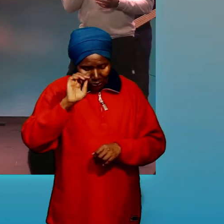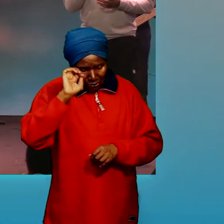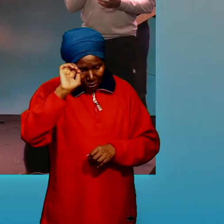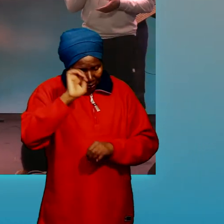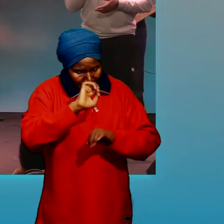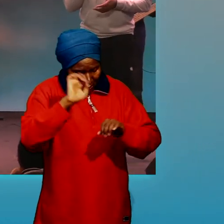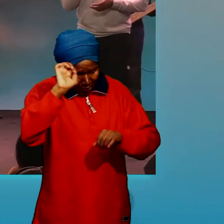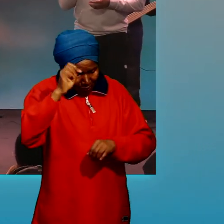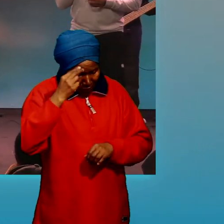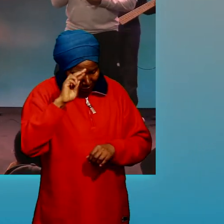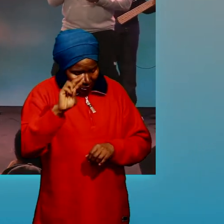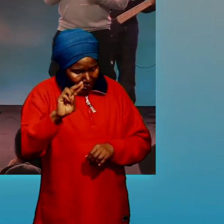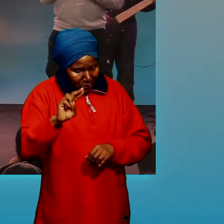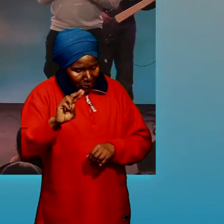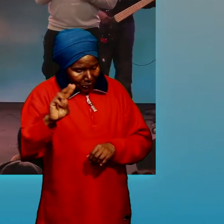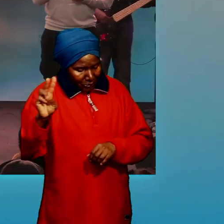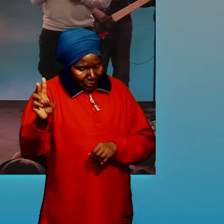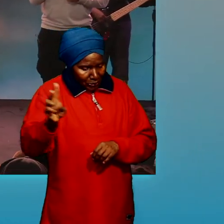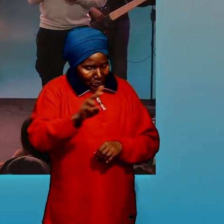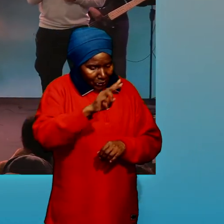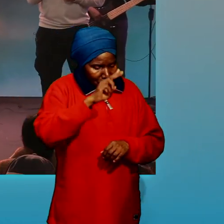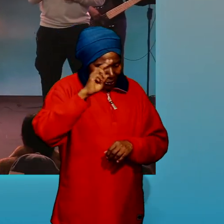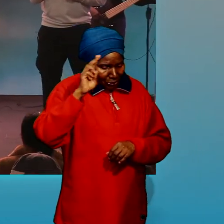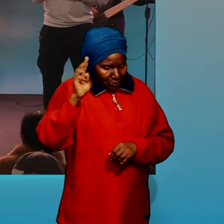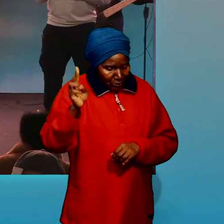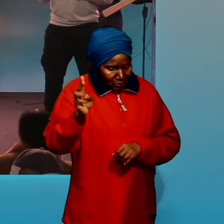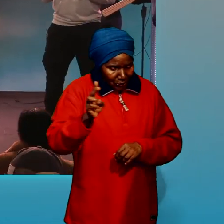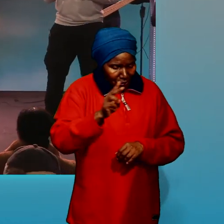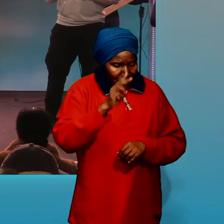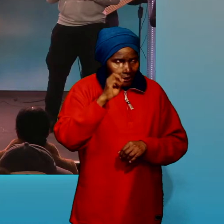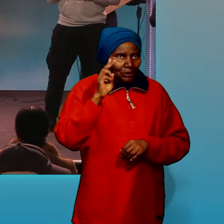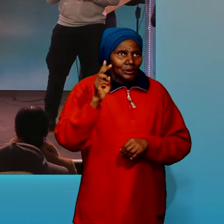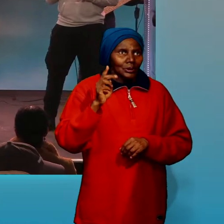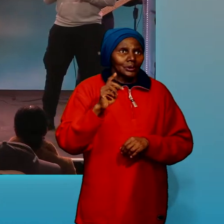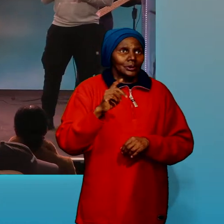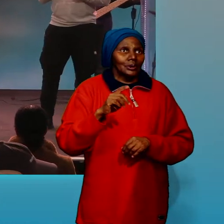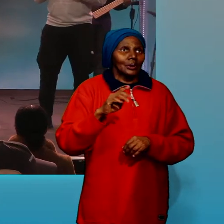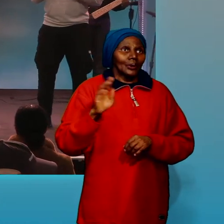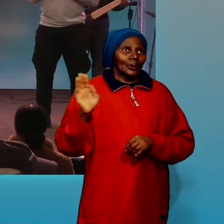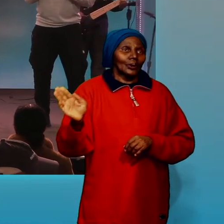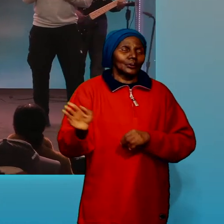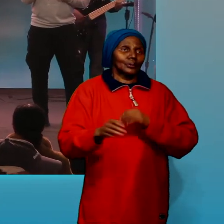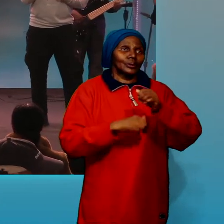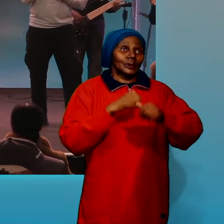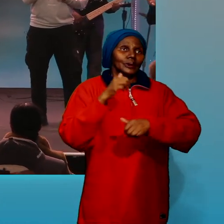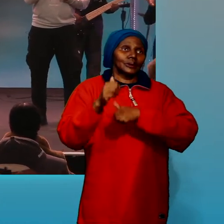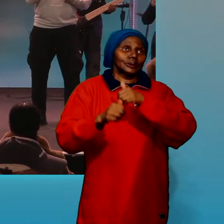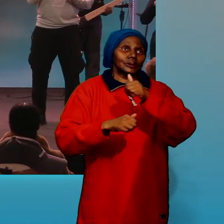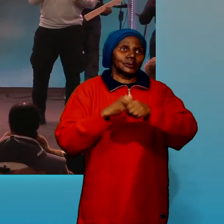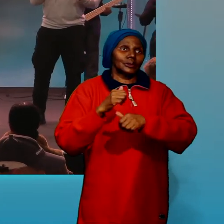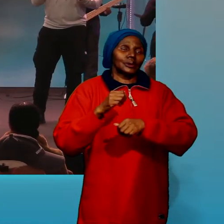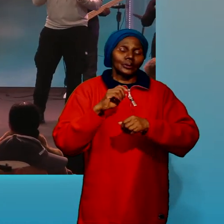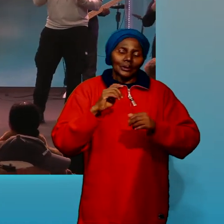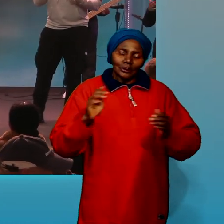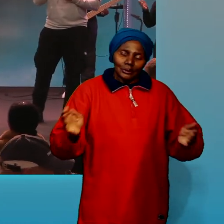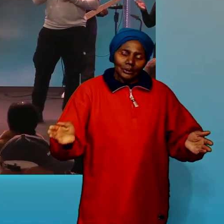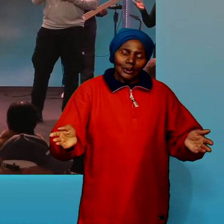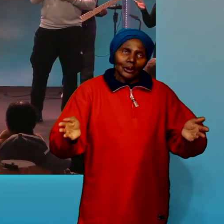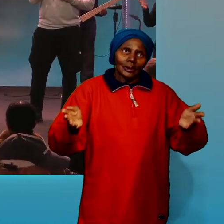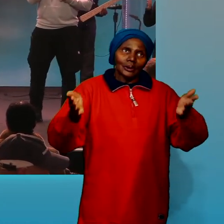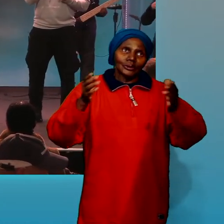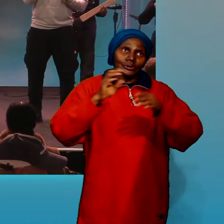Your name is victory. Oh, praise Christ, all the King of